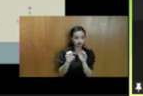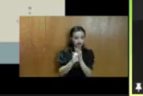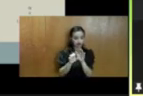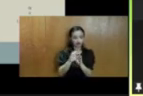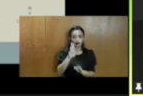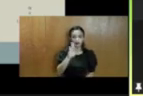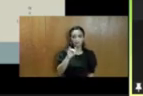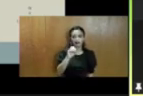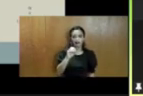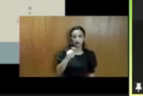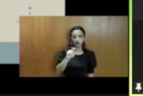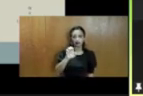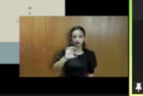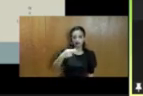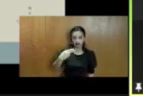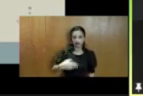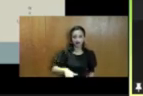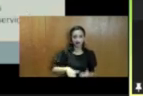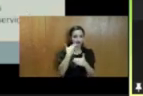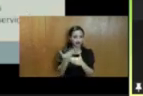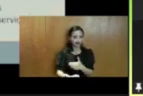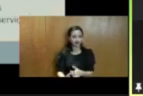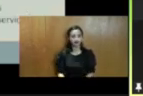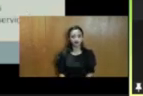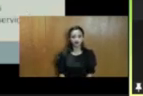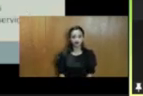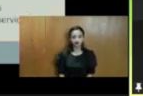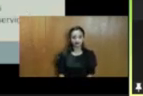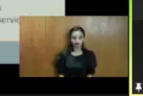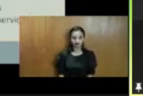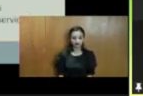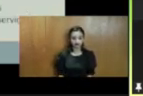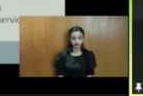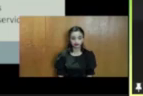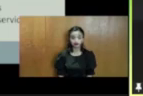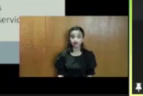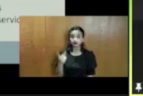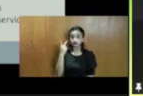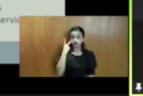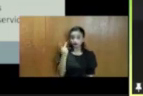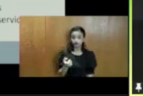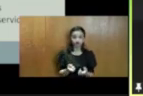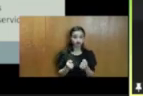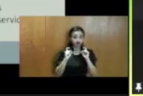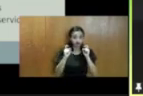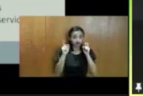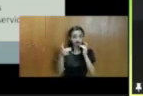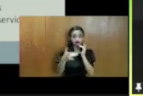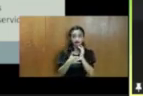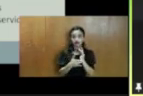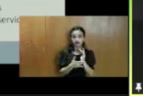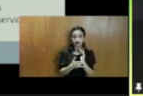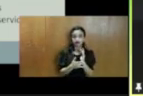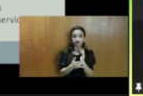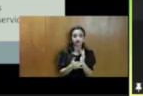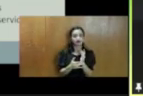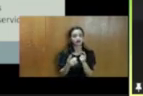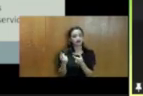biotech. Next, please. So given the fast pace with which digital technologies are